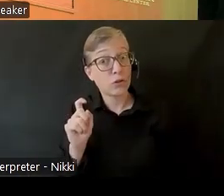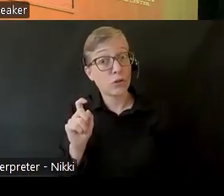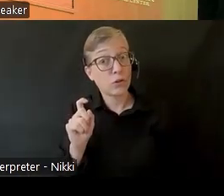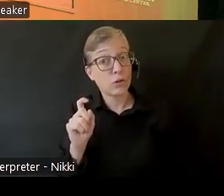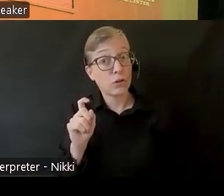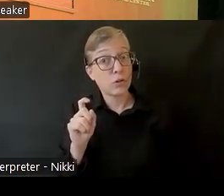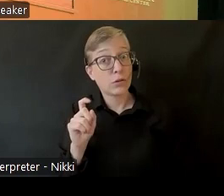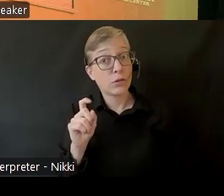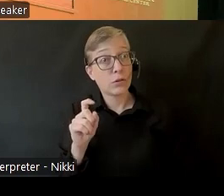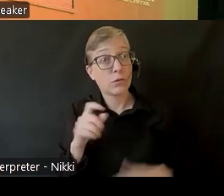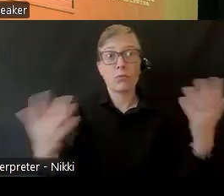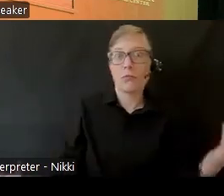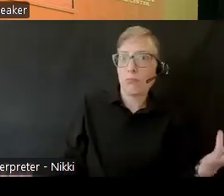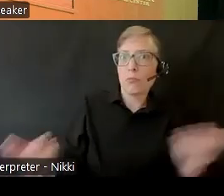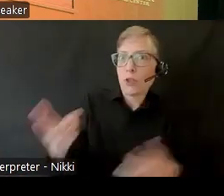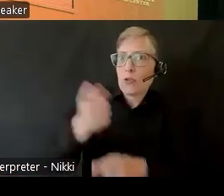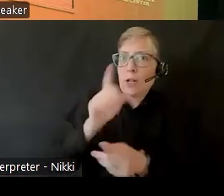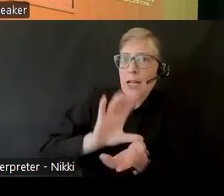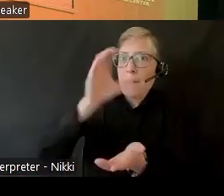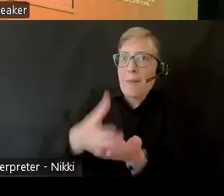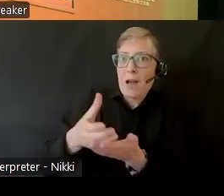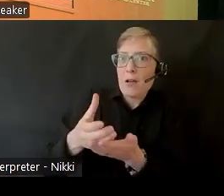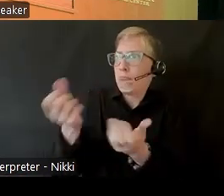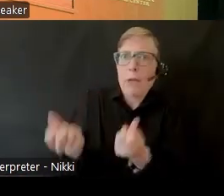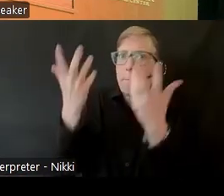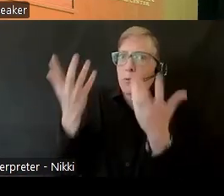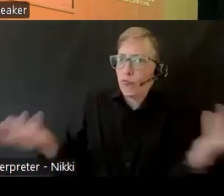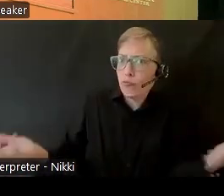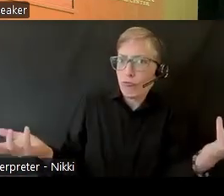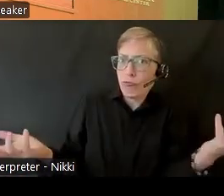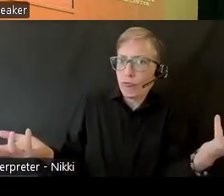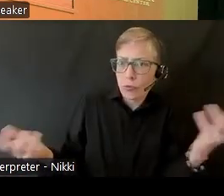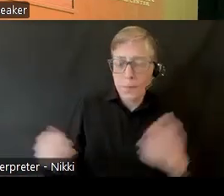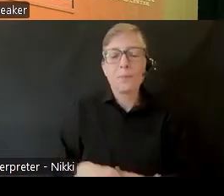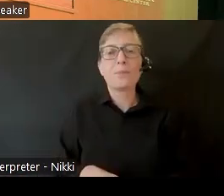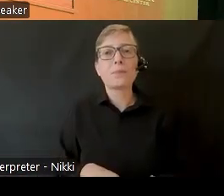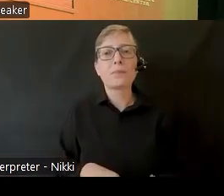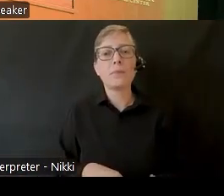well, how much is the right amount of money to be spending on healthcare? So we say,